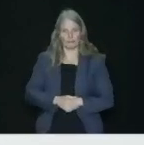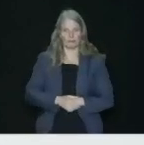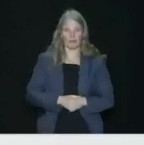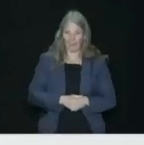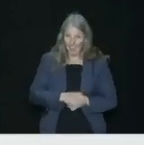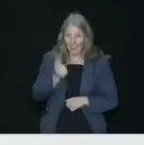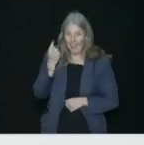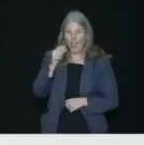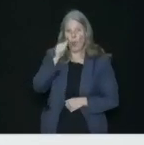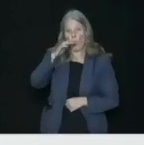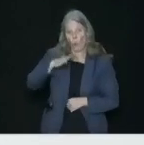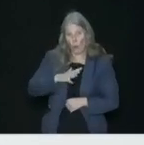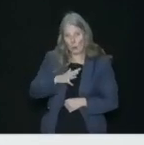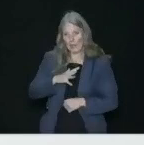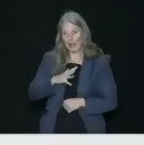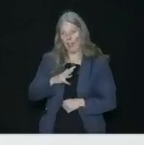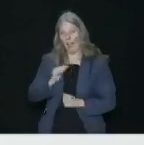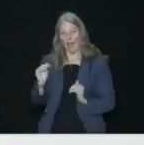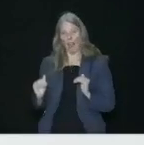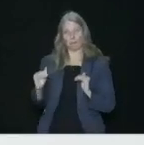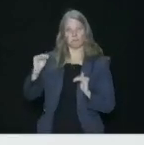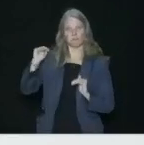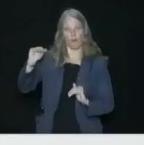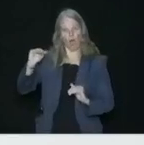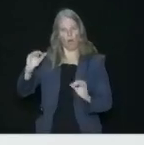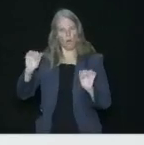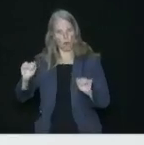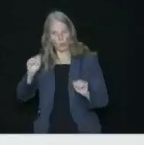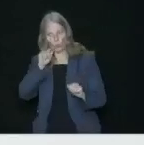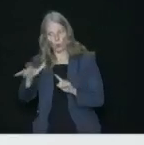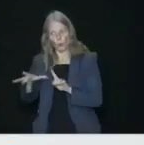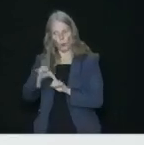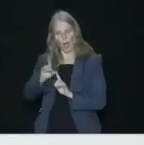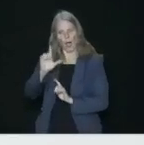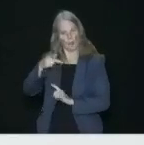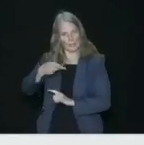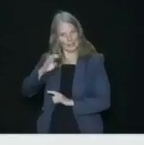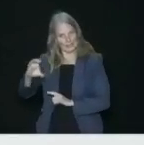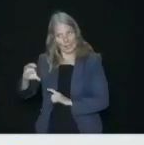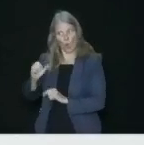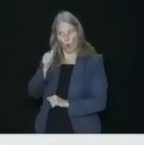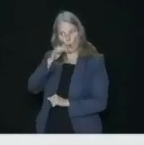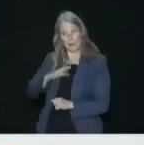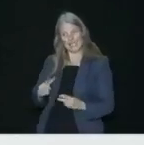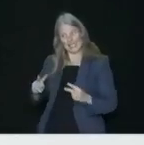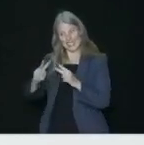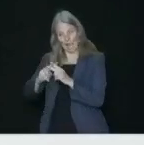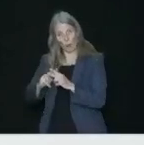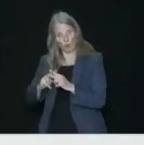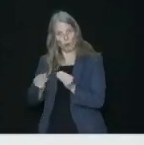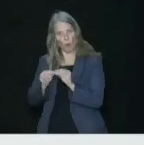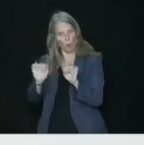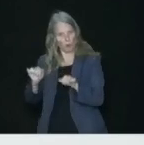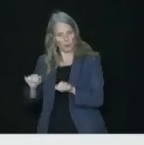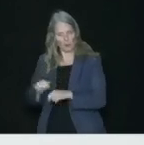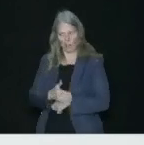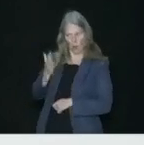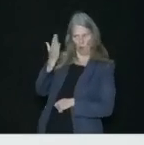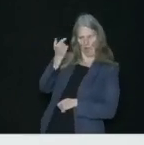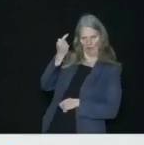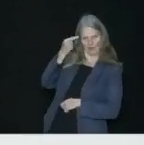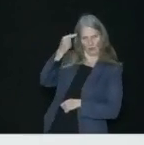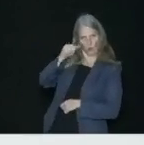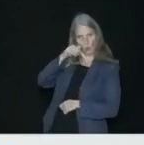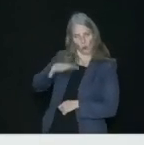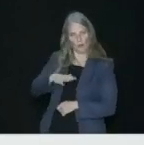are twice as likely as men to contract it. We don't know why it can accelerate the onset